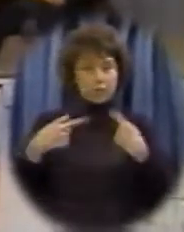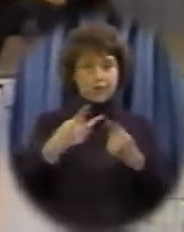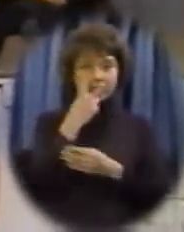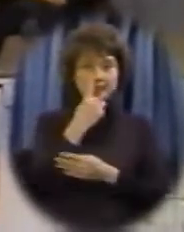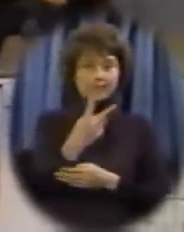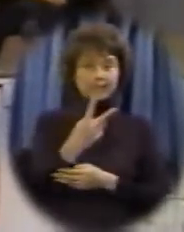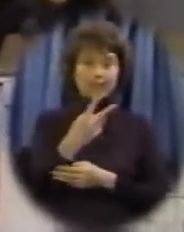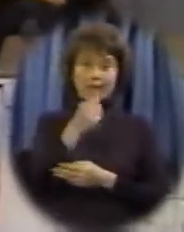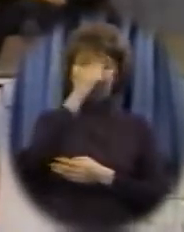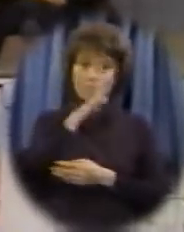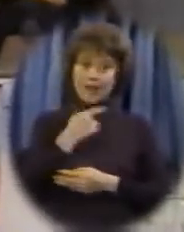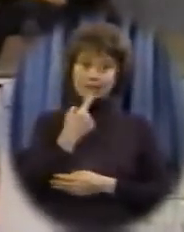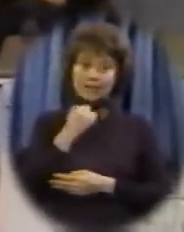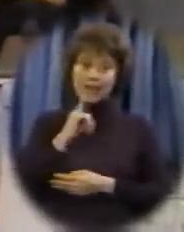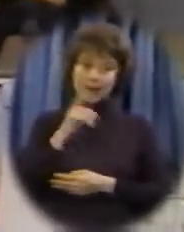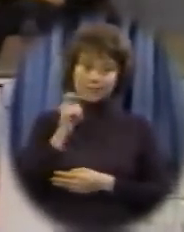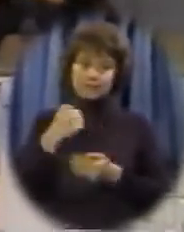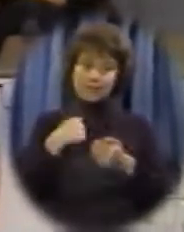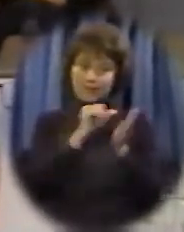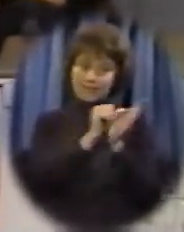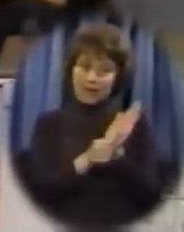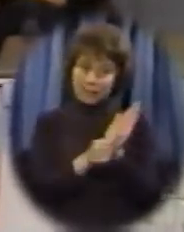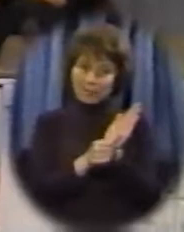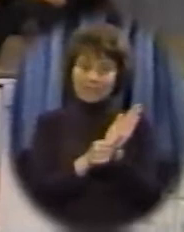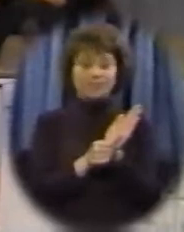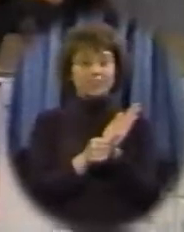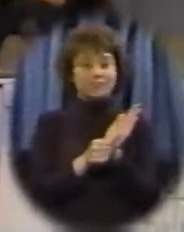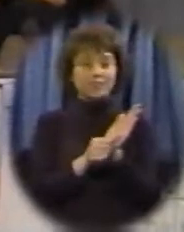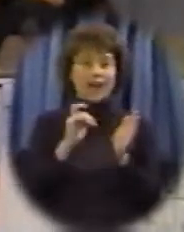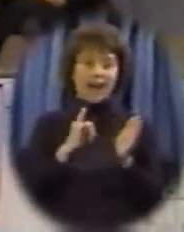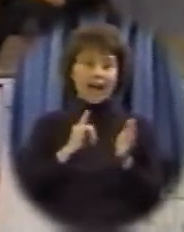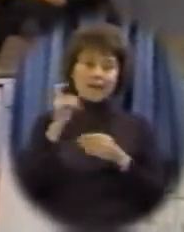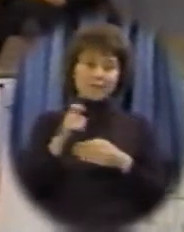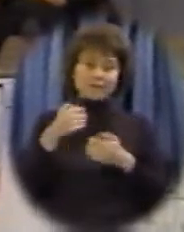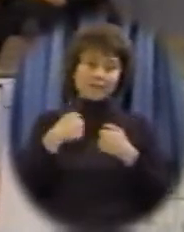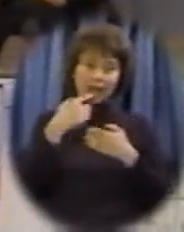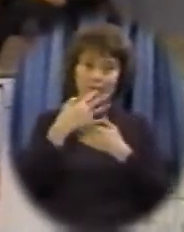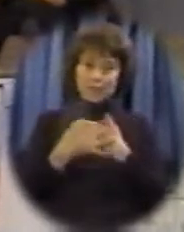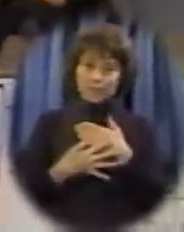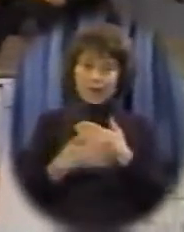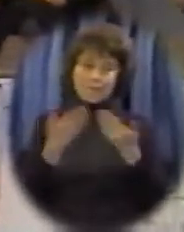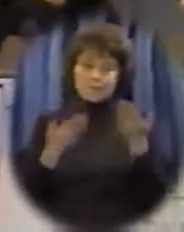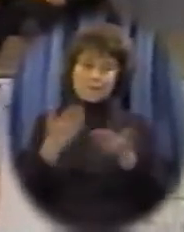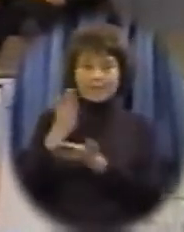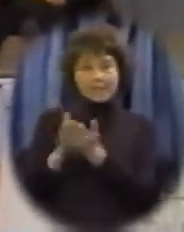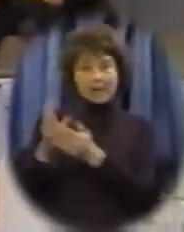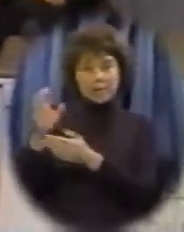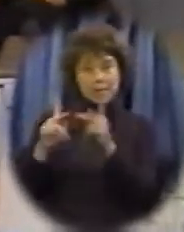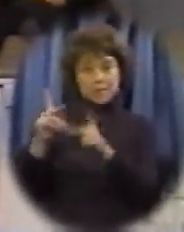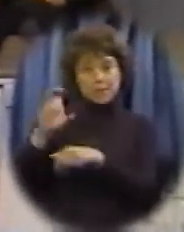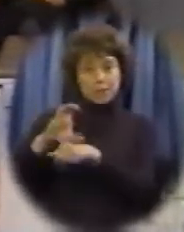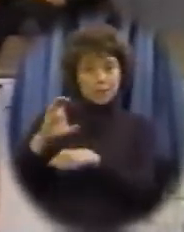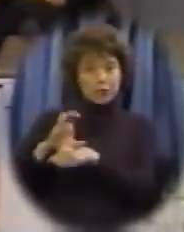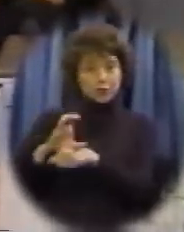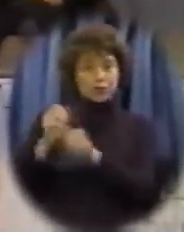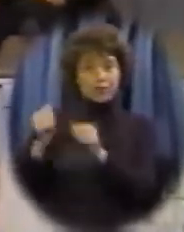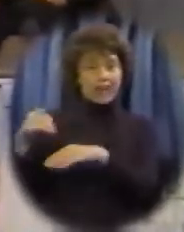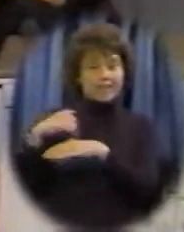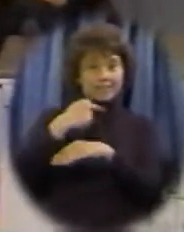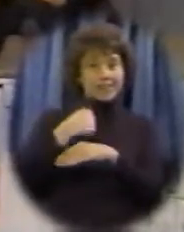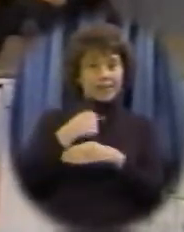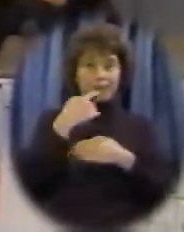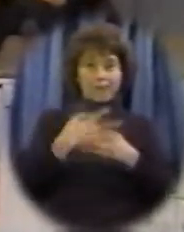major operation and I've got to have some blood. I wonder if some of the people at the church would send me some blood. And old Percy said, why don't you go to the zoo